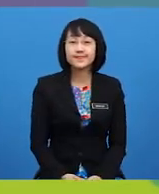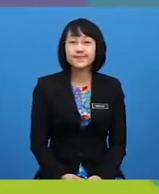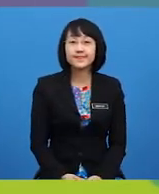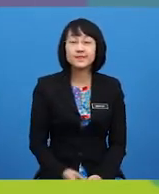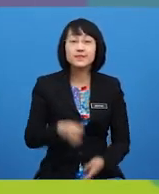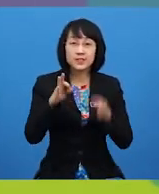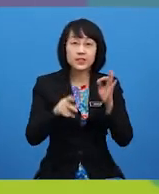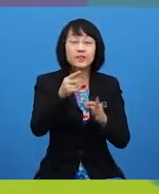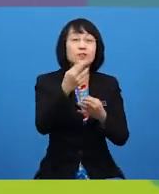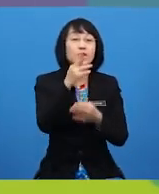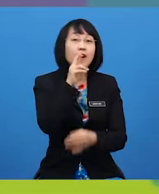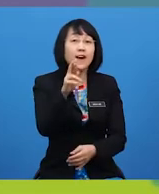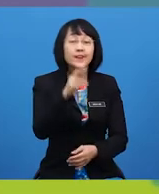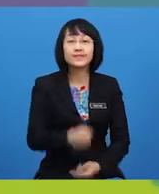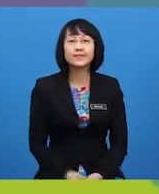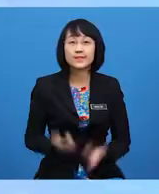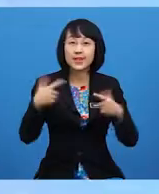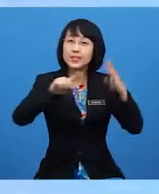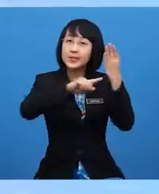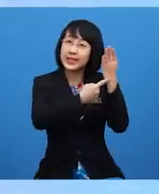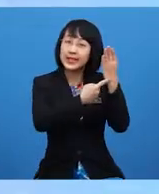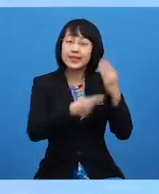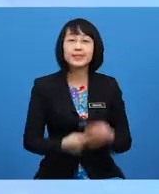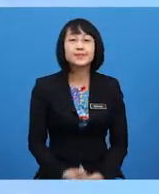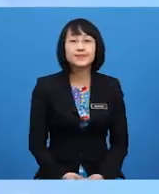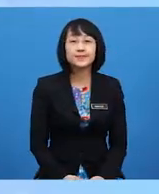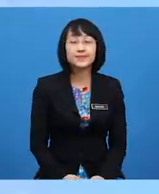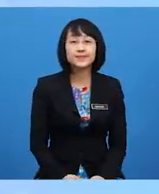If you are, let's begin.